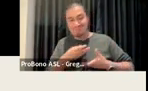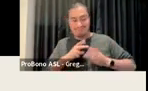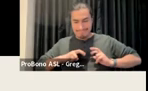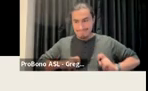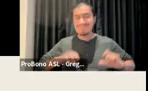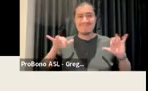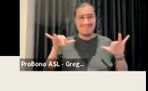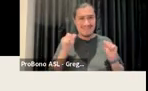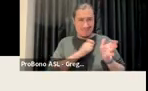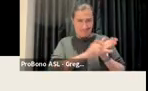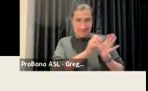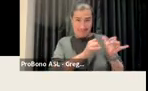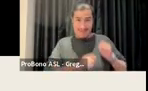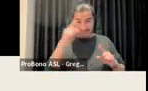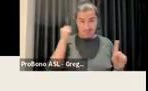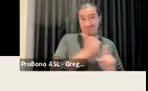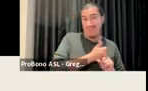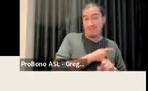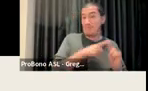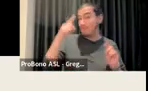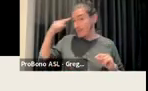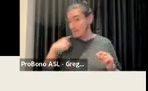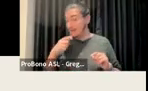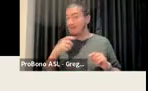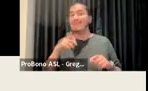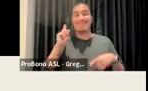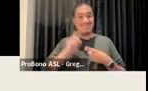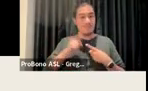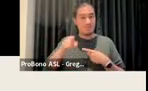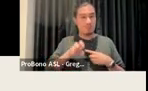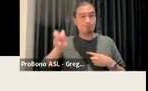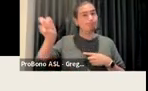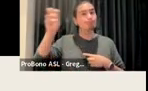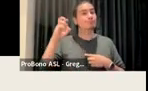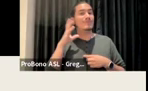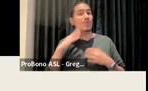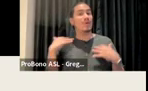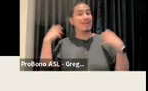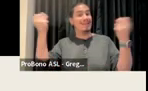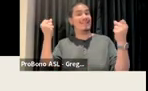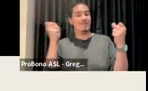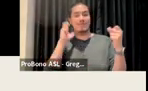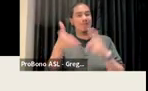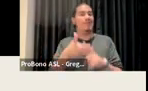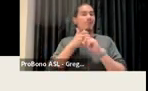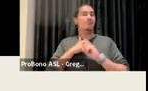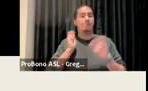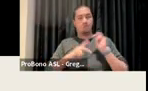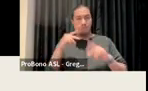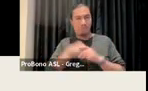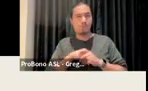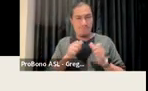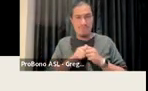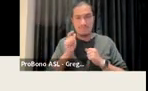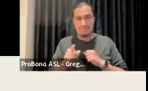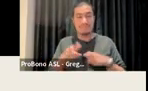write those plays for yourself. But to me personally, until you are on that healing journey, don't pull other people into that rough sea with you.